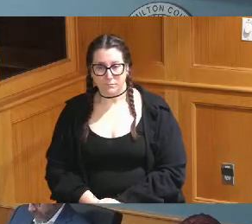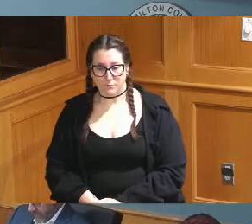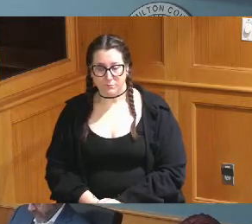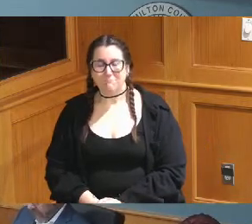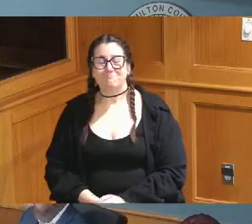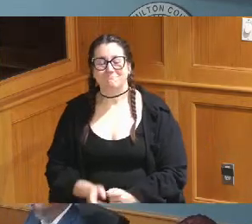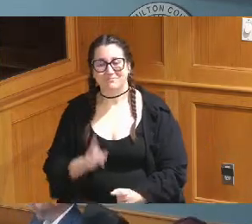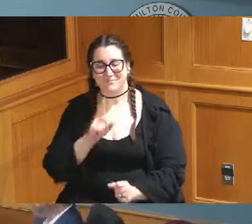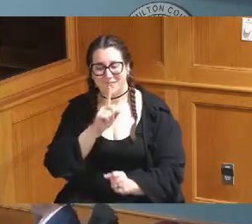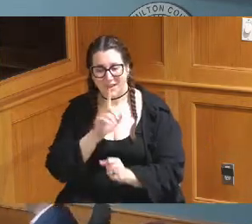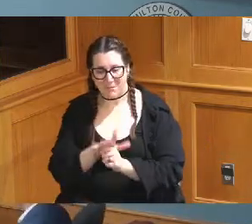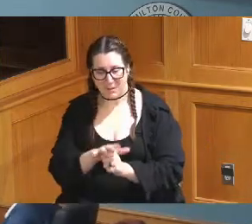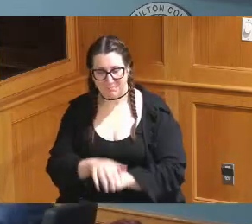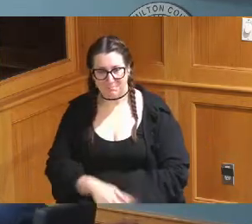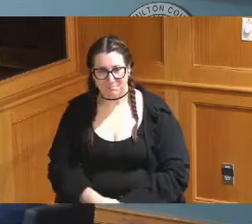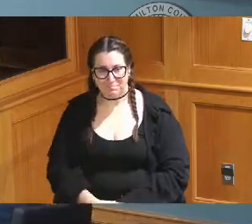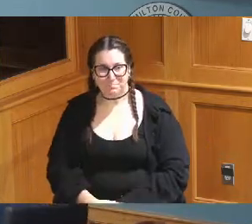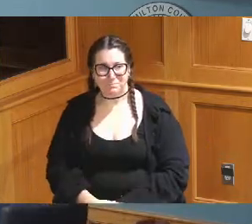Amen.